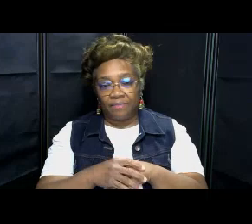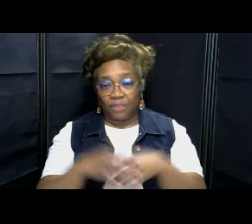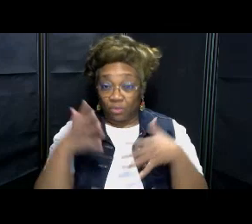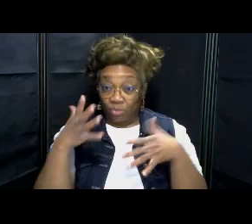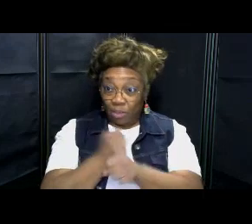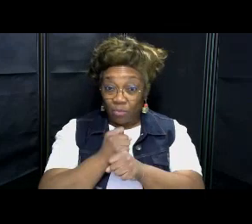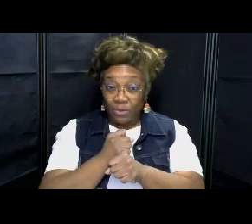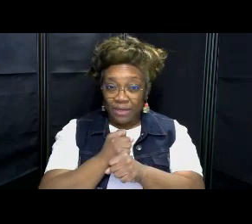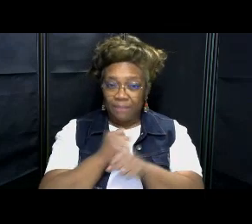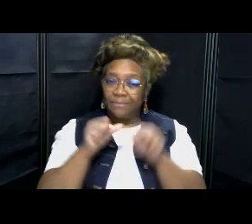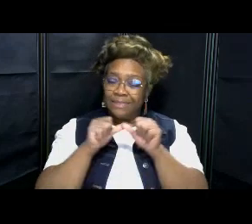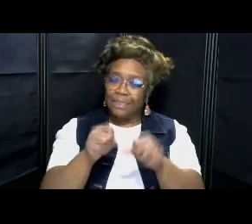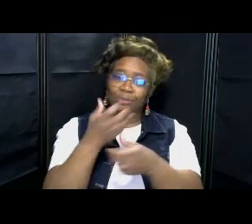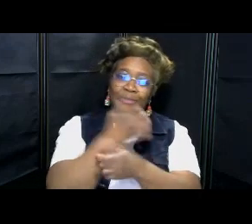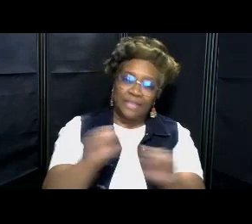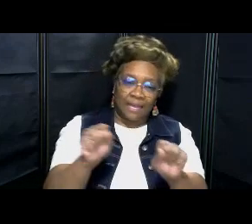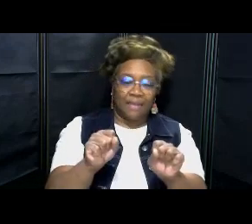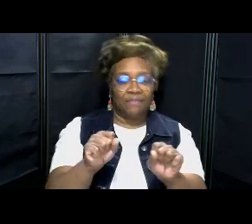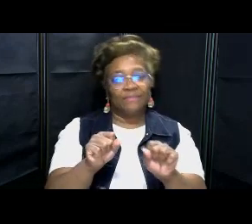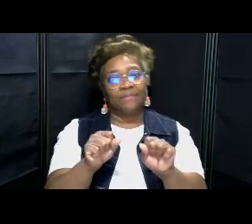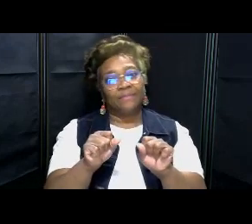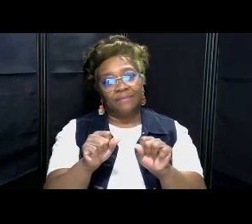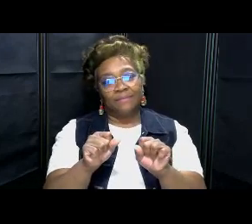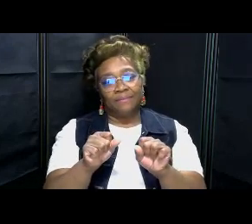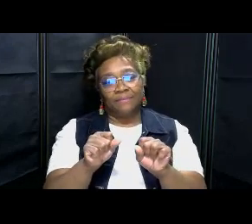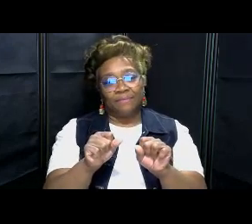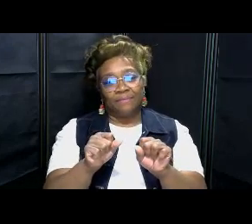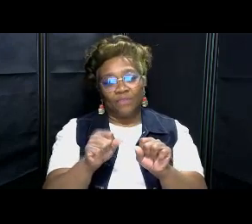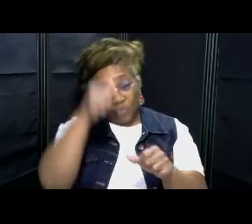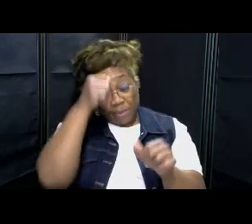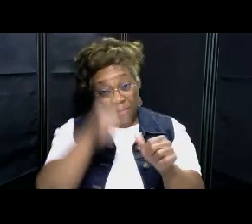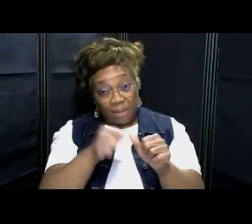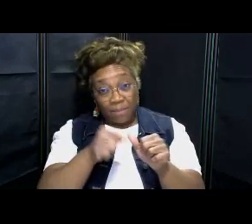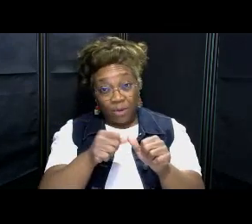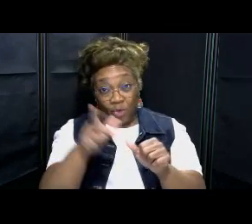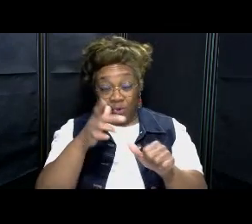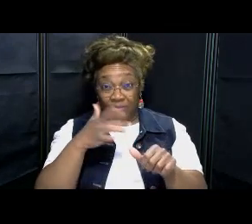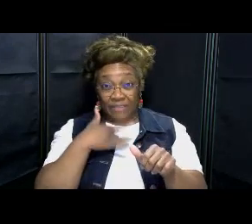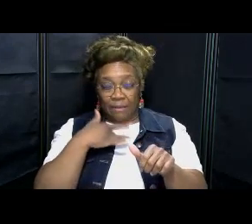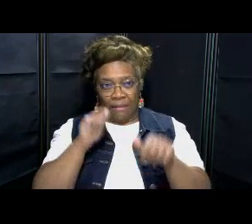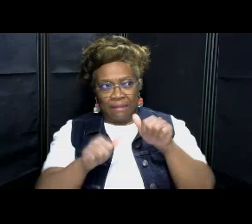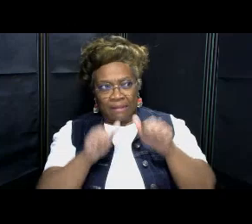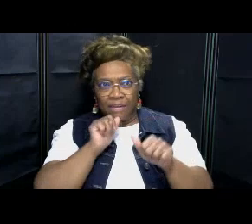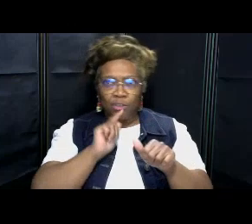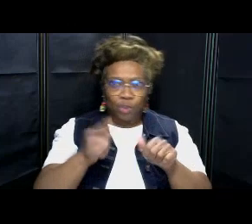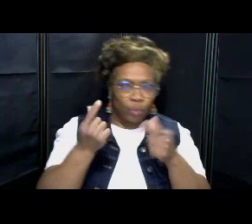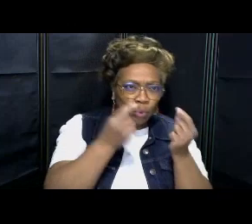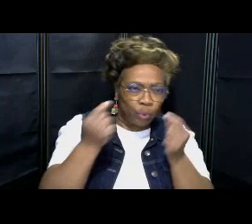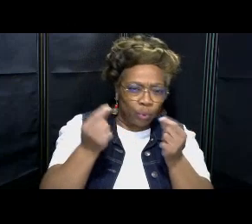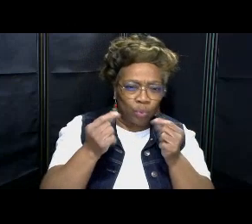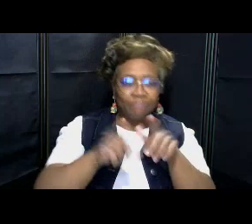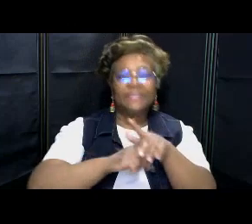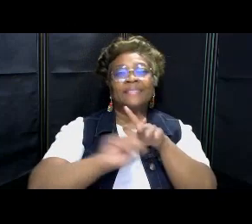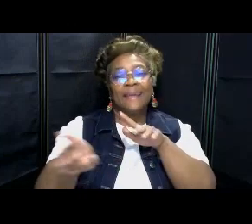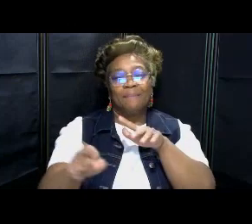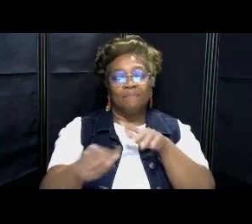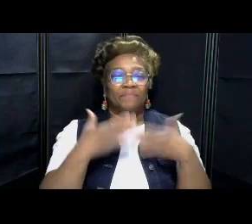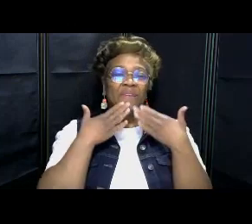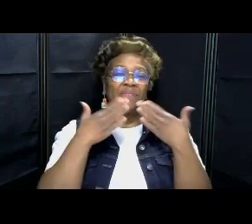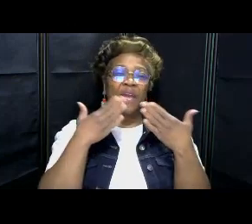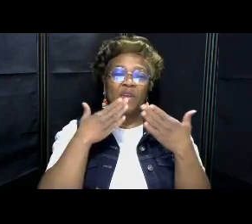stay safe, be safe, and remember, when in doubt, get the heck out. So thank you for joining